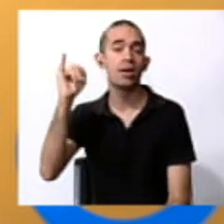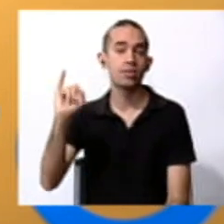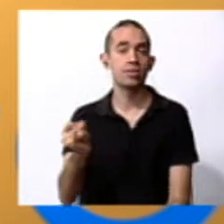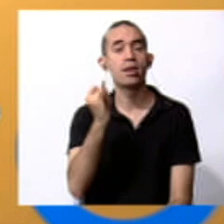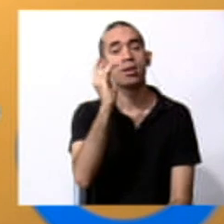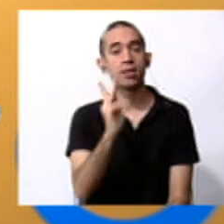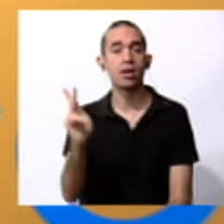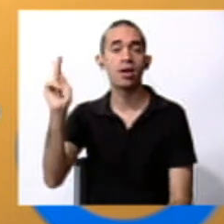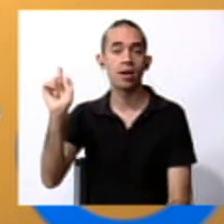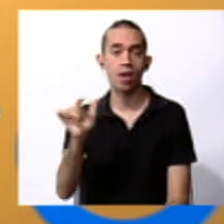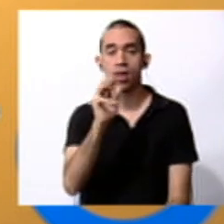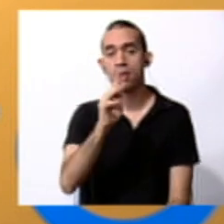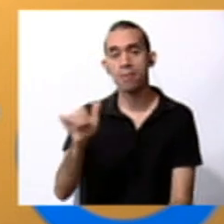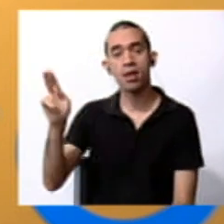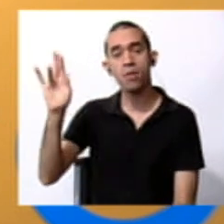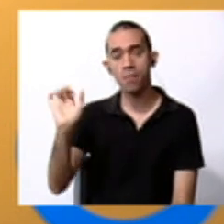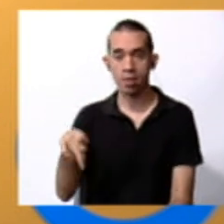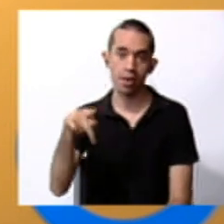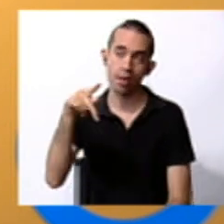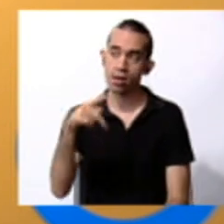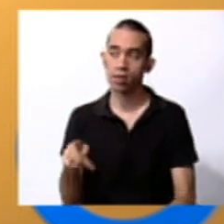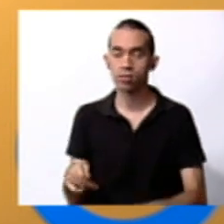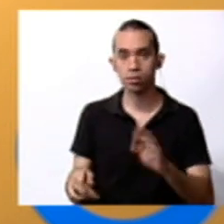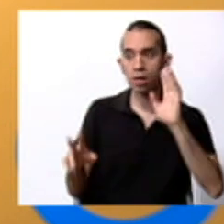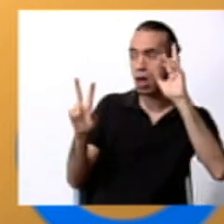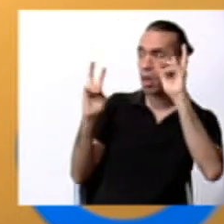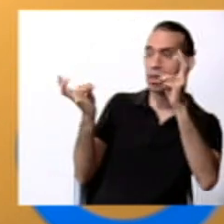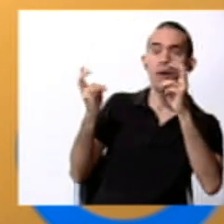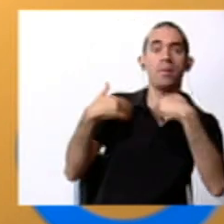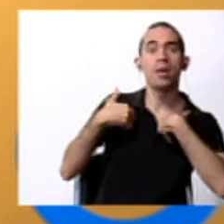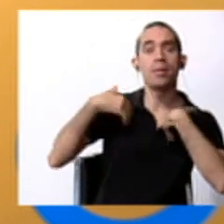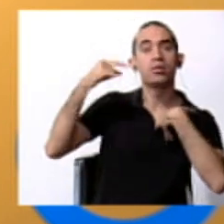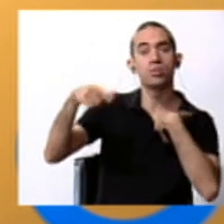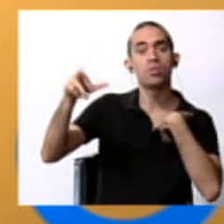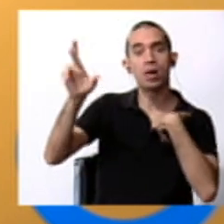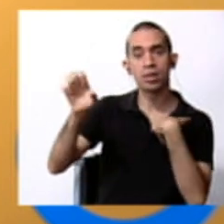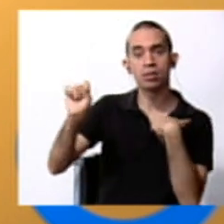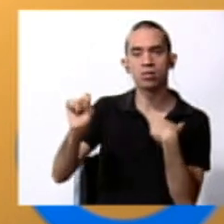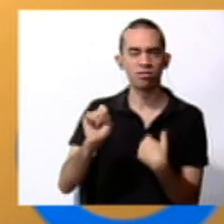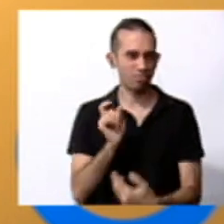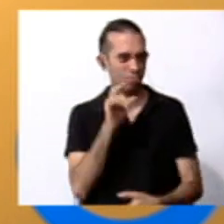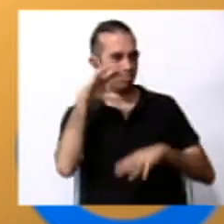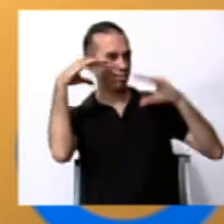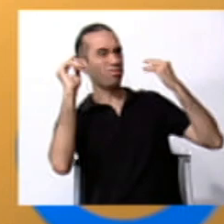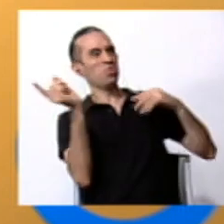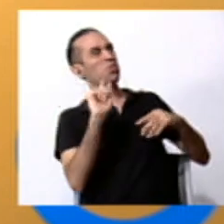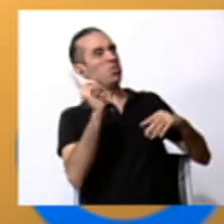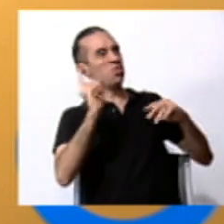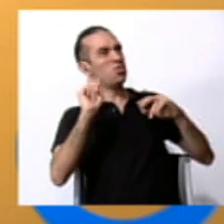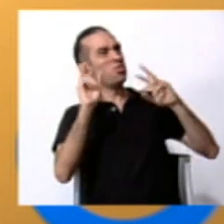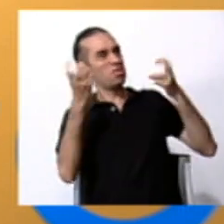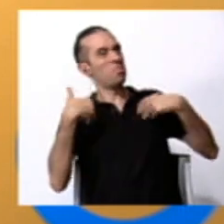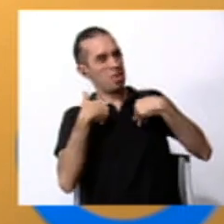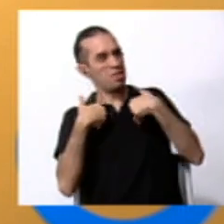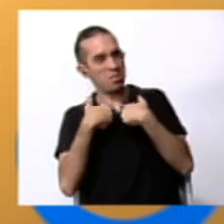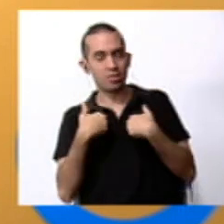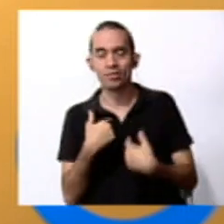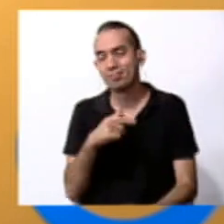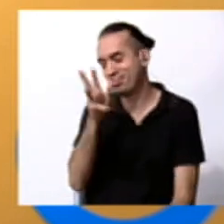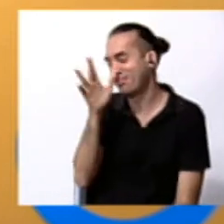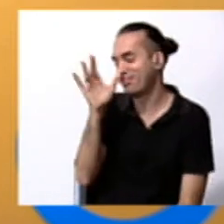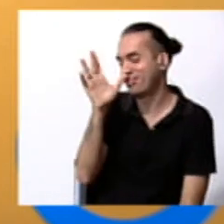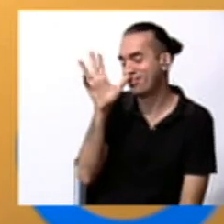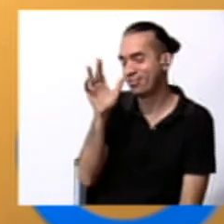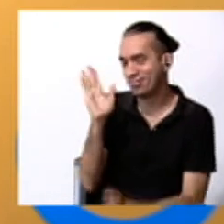That song is about animals. No, it's not about animals. I know, I was just kidding